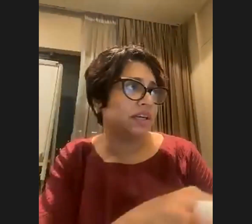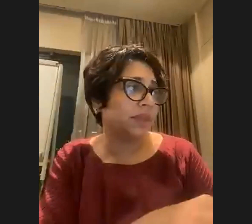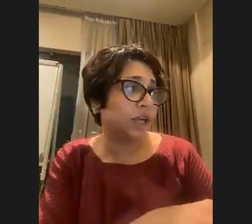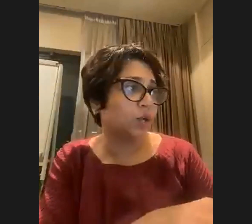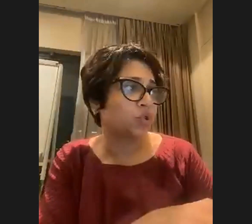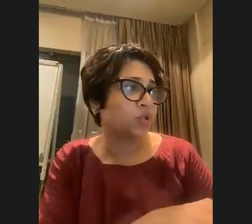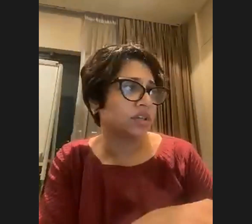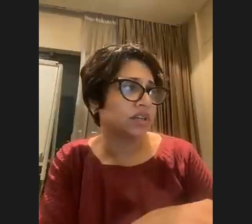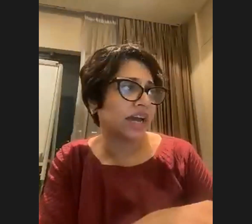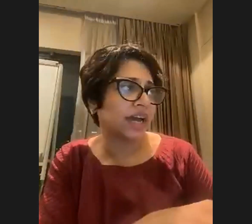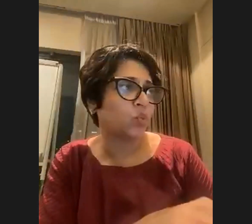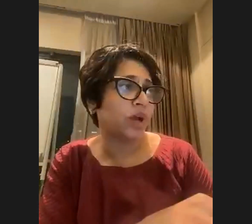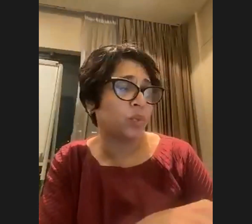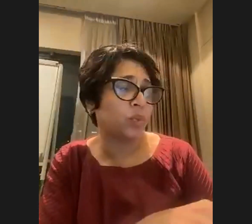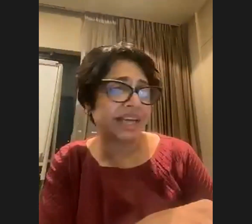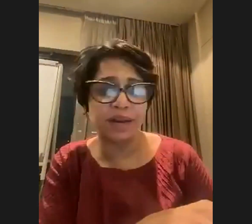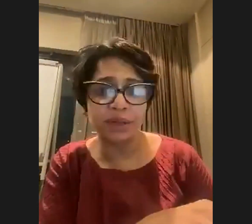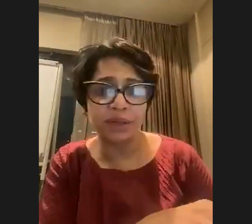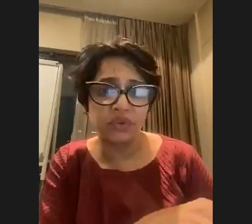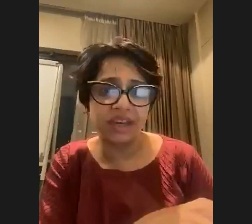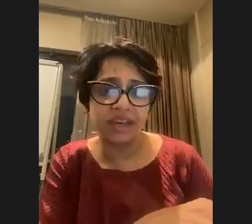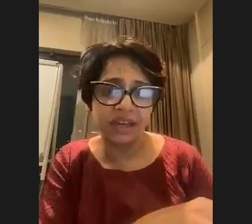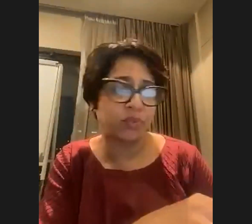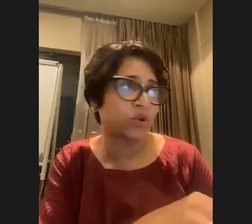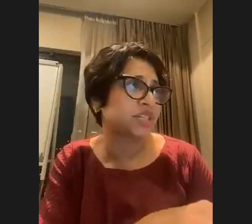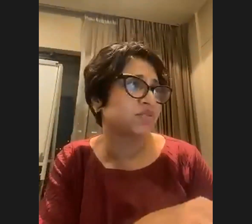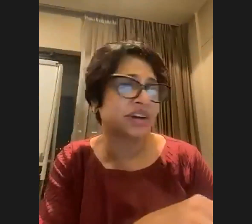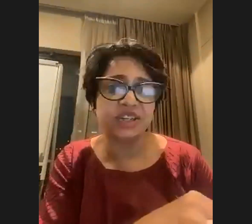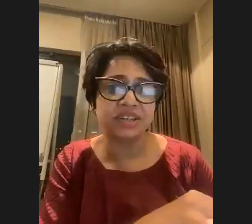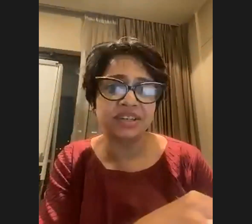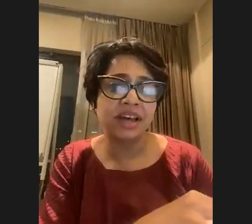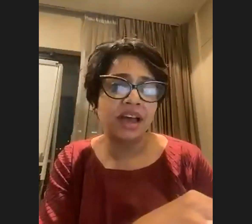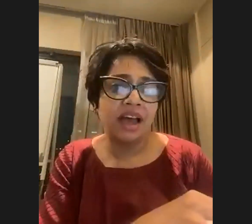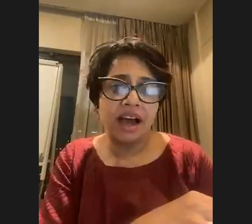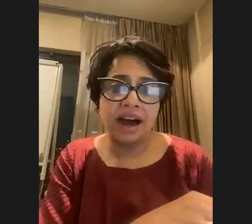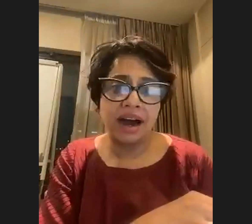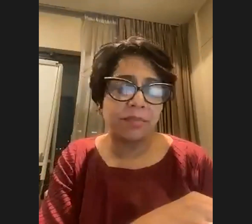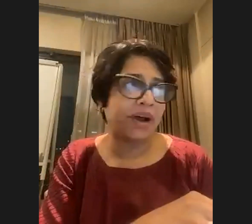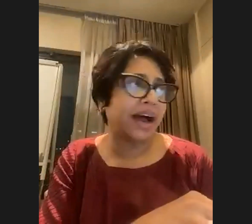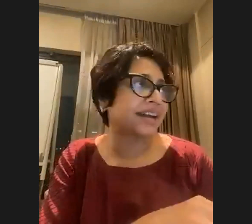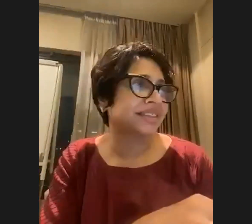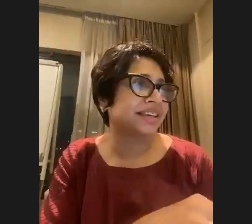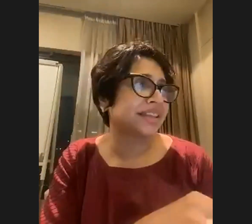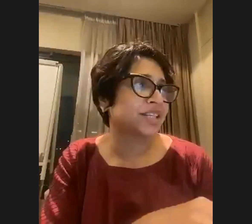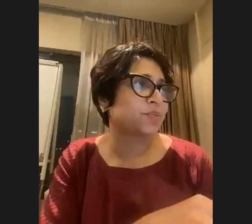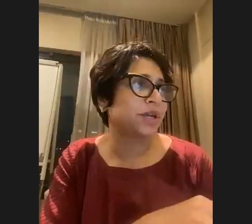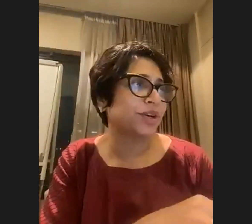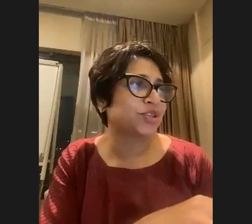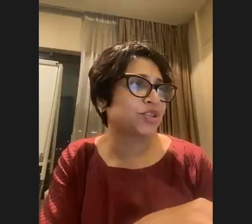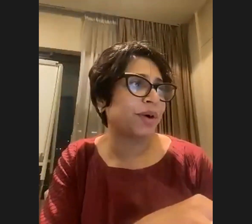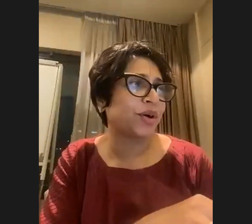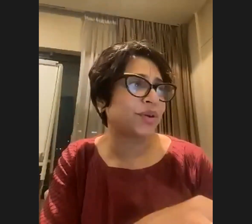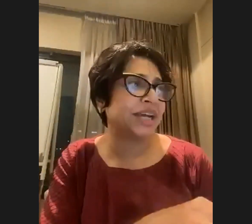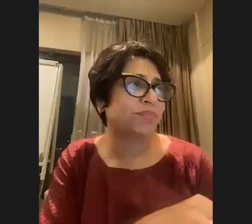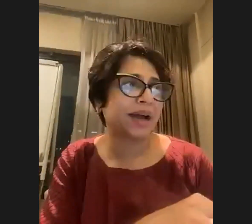disability, inclusion, and where we can be moving in a progressive direction. And I think that's pretty